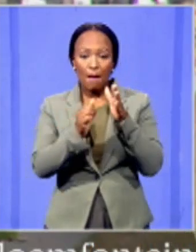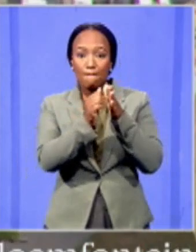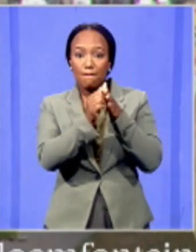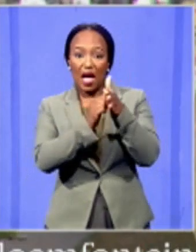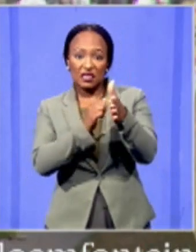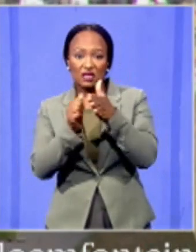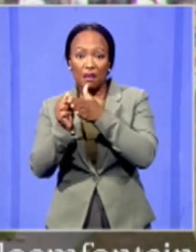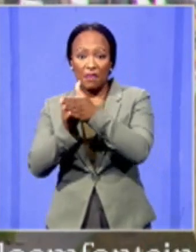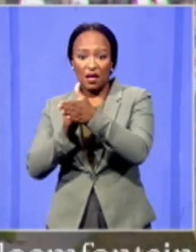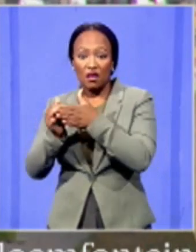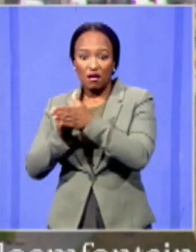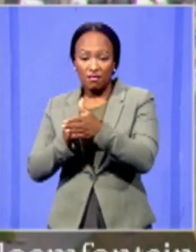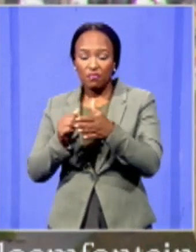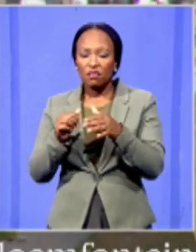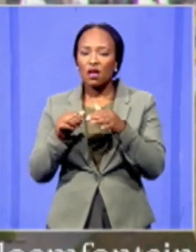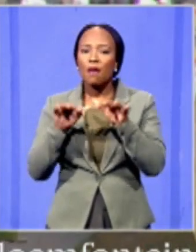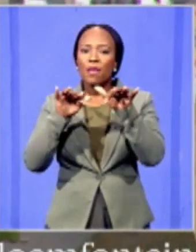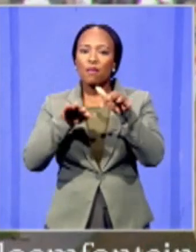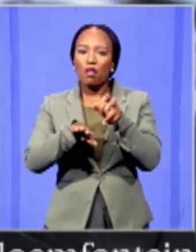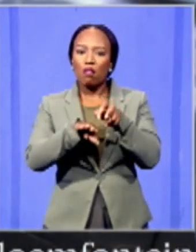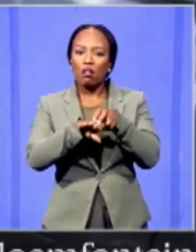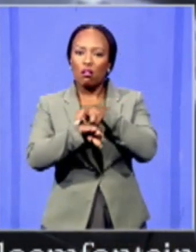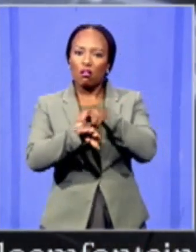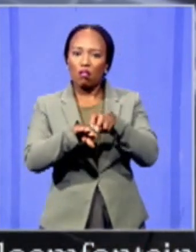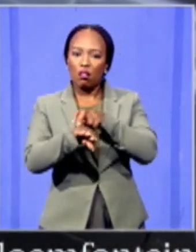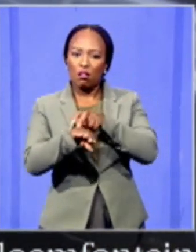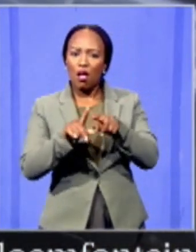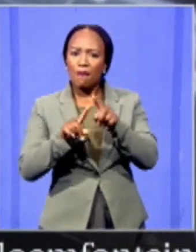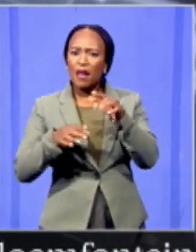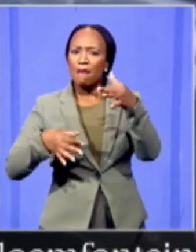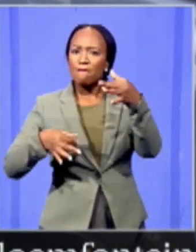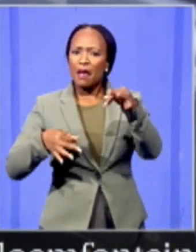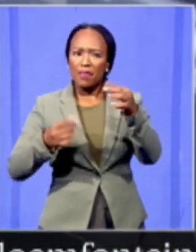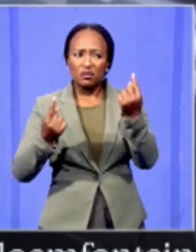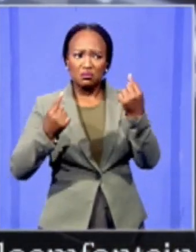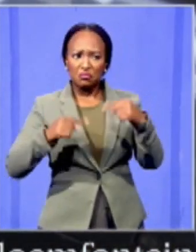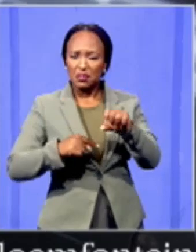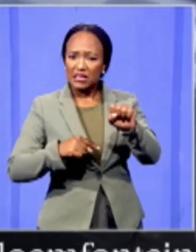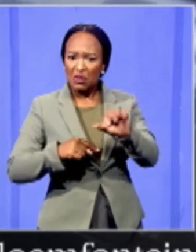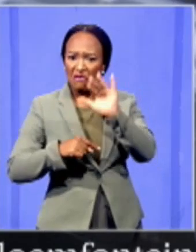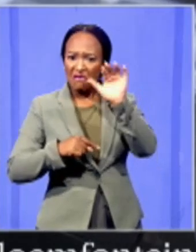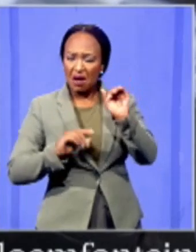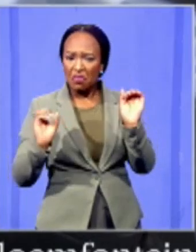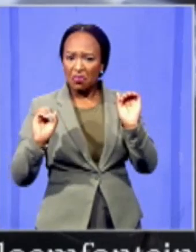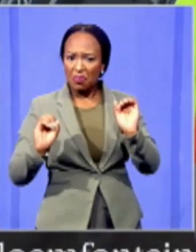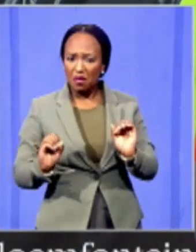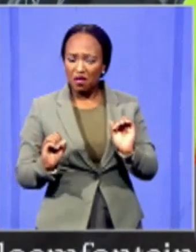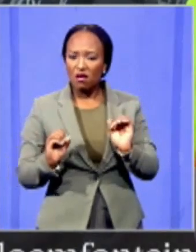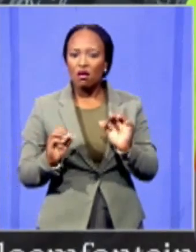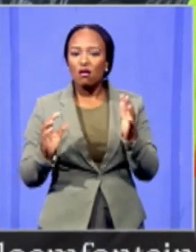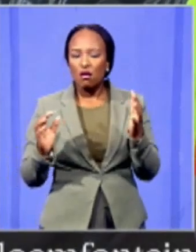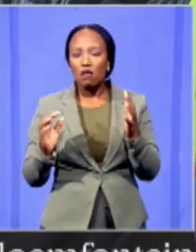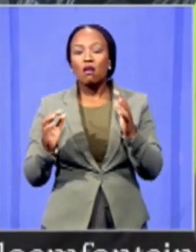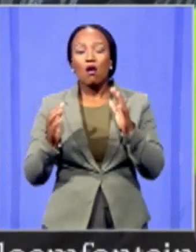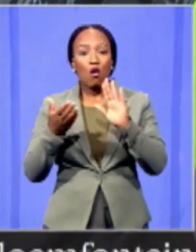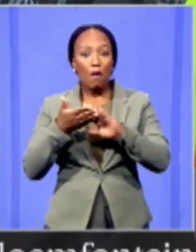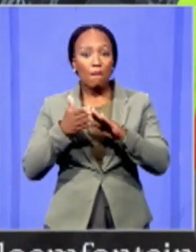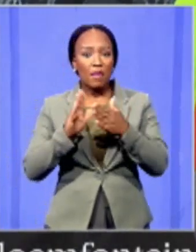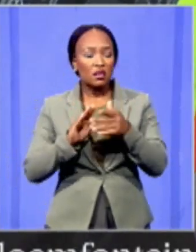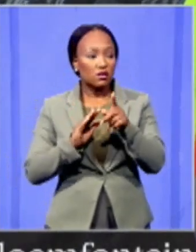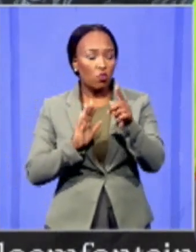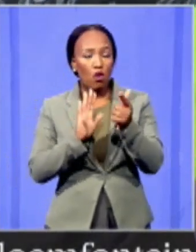they are carrying people that do not have papers to be in South Africa. Baagi ba ba obamelang molao ba ne ba itumeletse letsholo